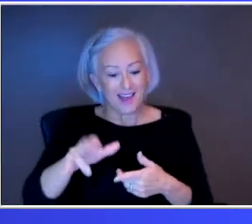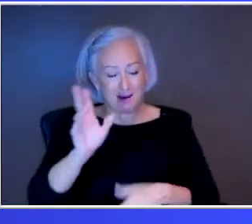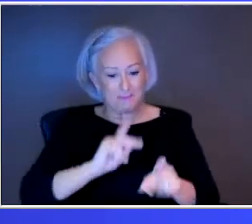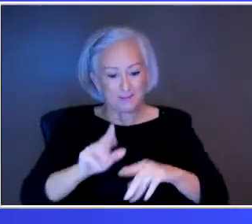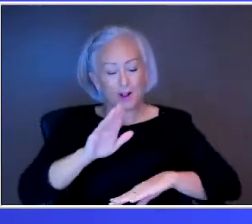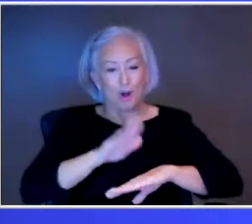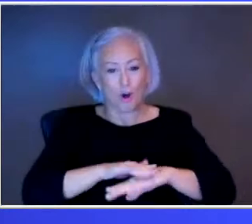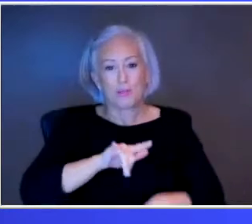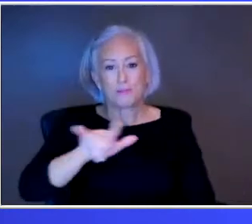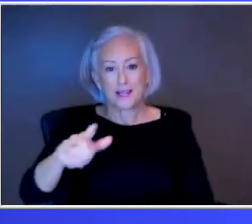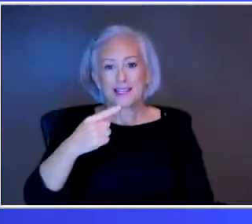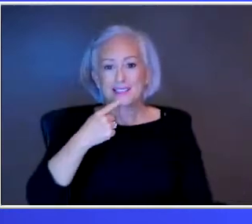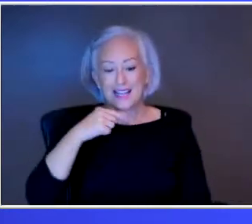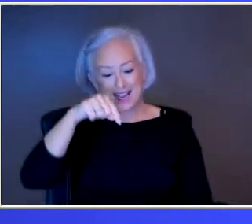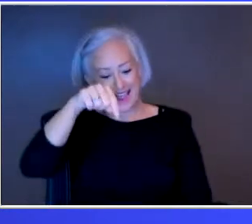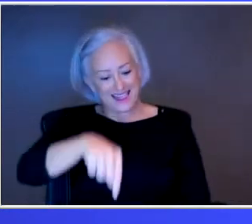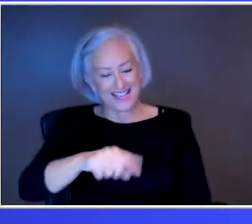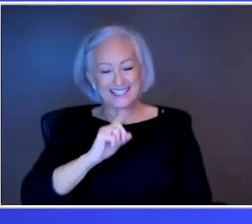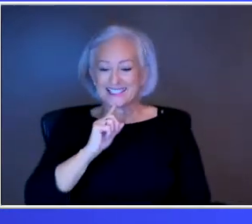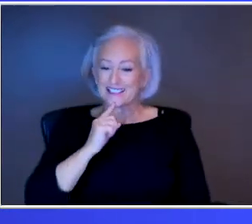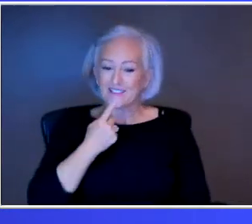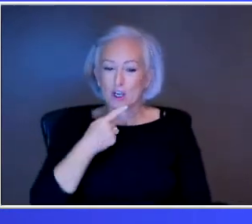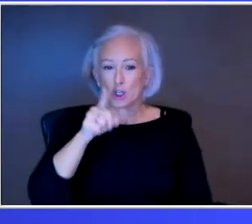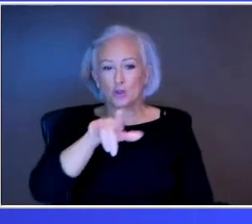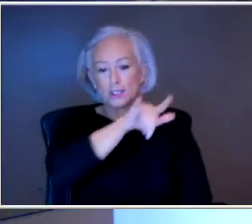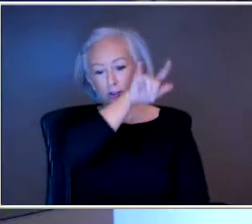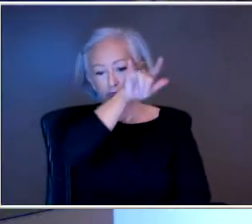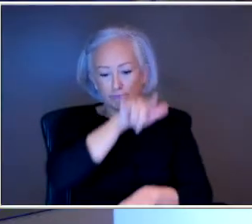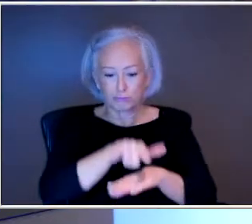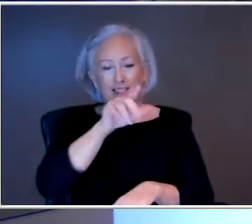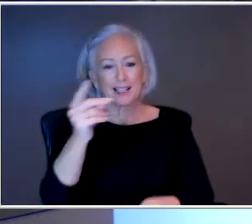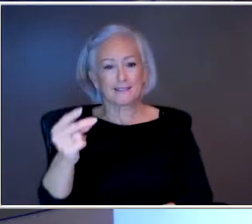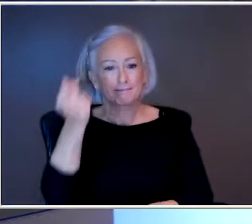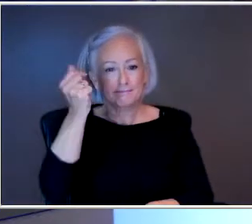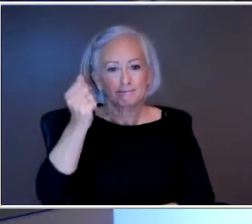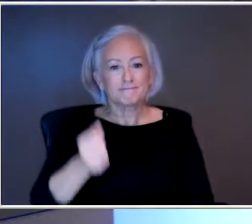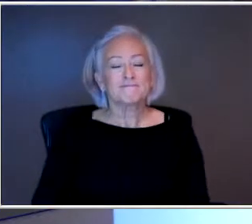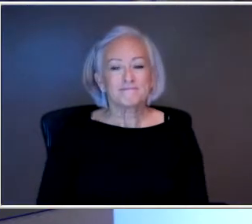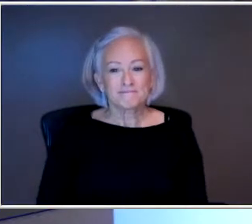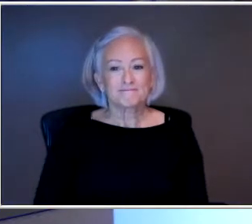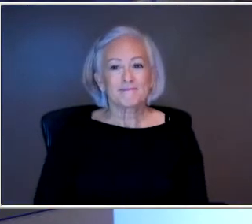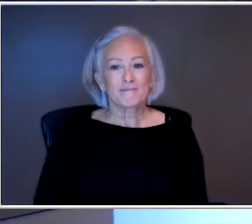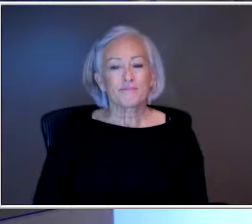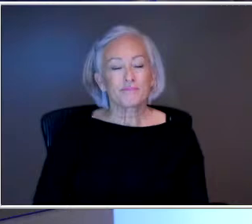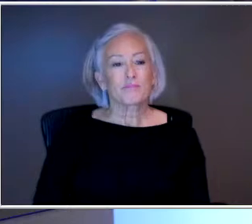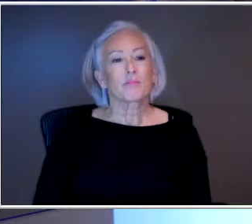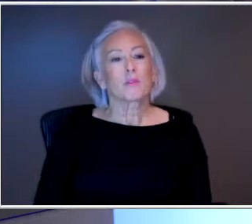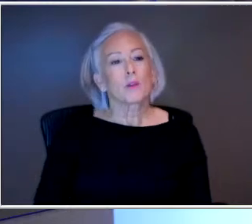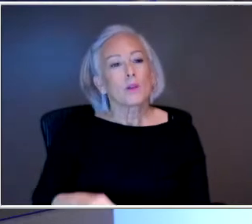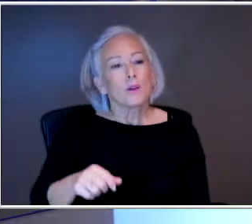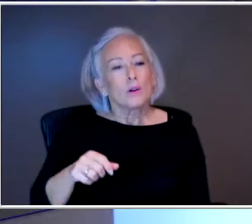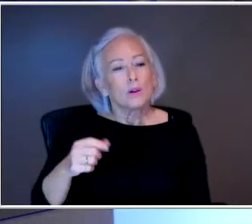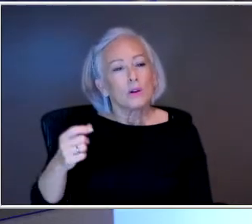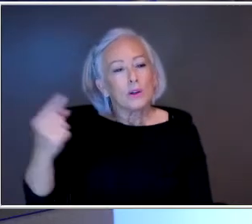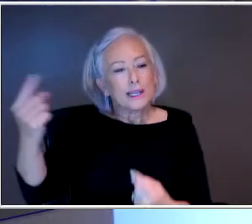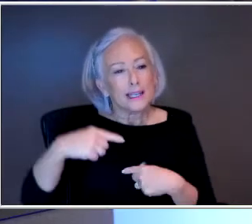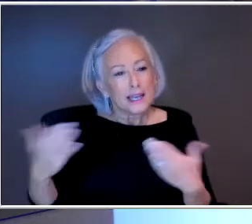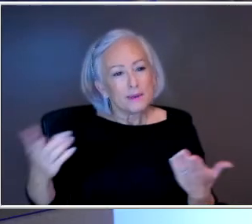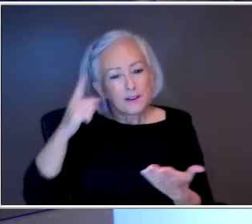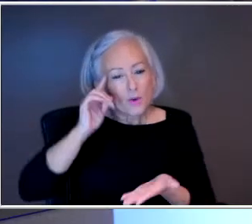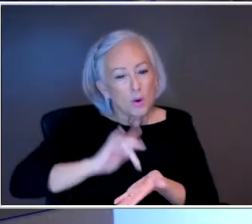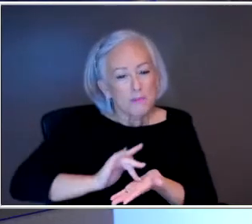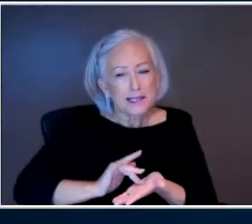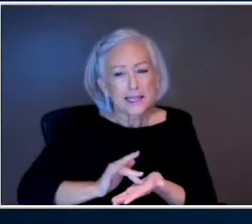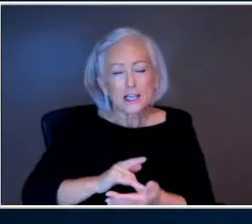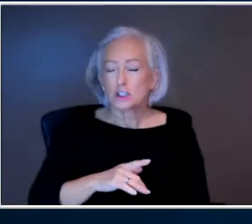severe enough that you need to land this right now. That's a big deal. And was Chris on medication when he came here? And if so, I do not recall. Chris, do you